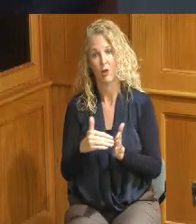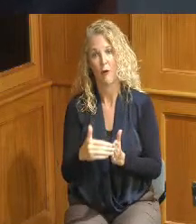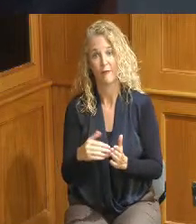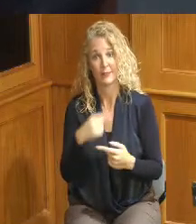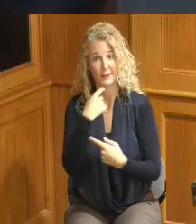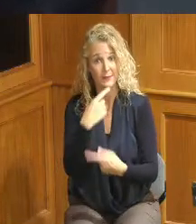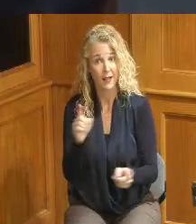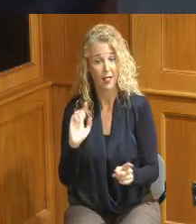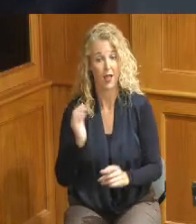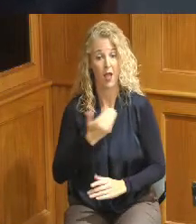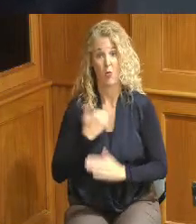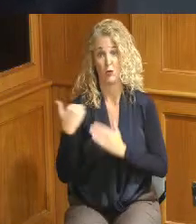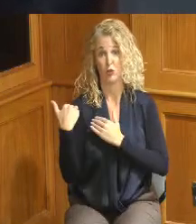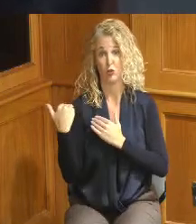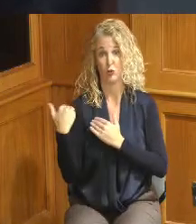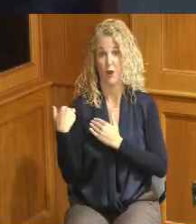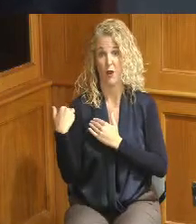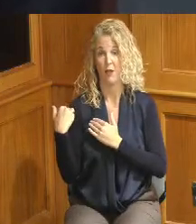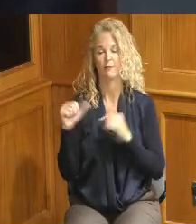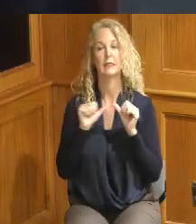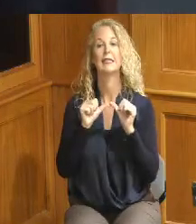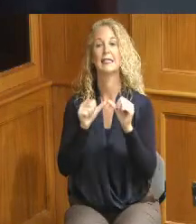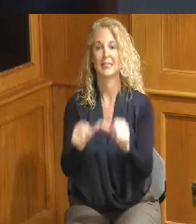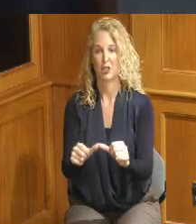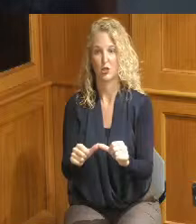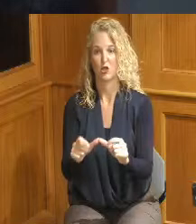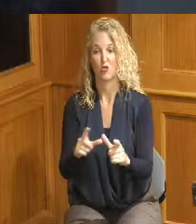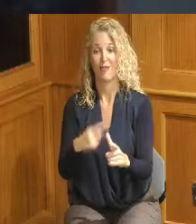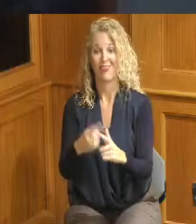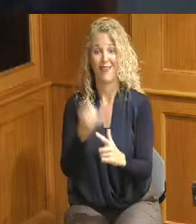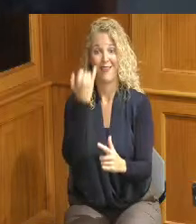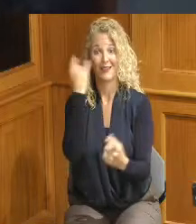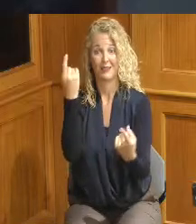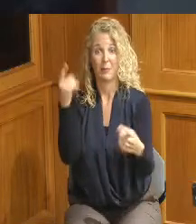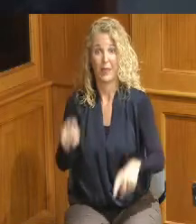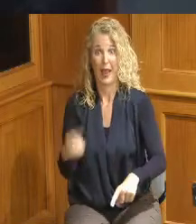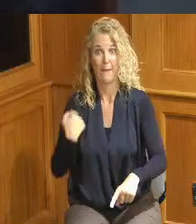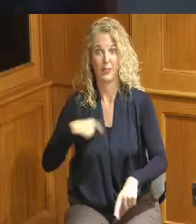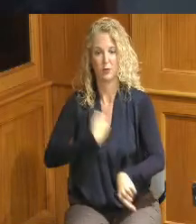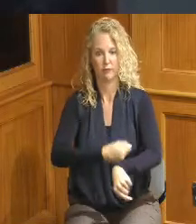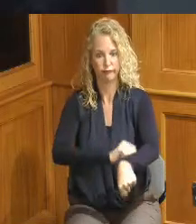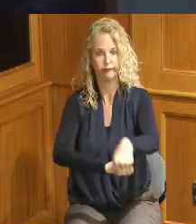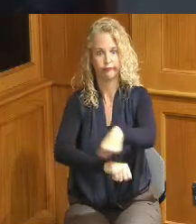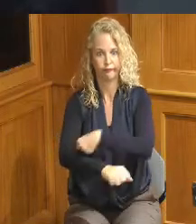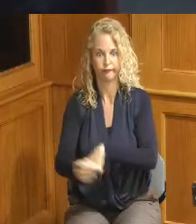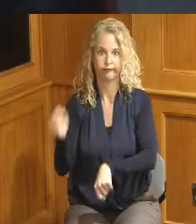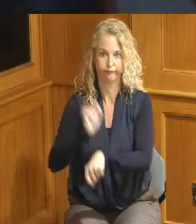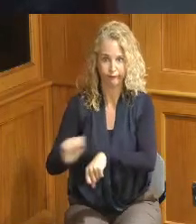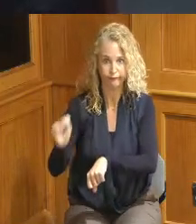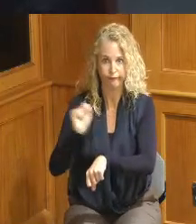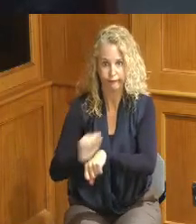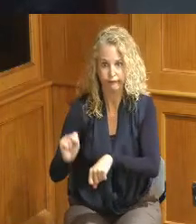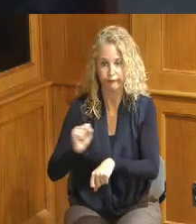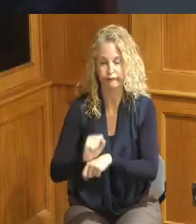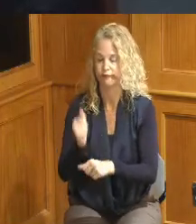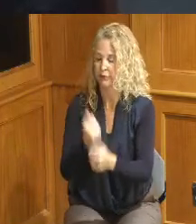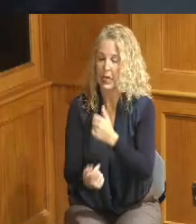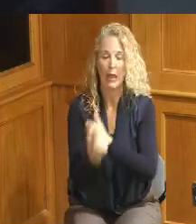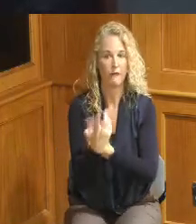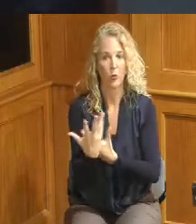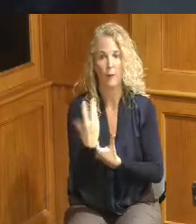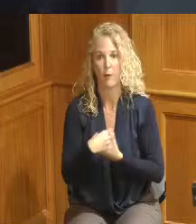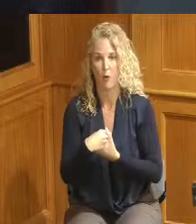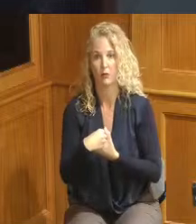our job is to continue to do our job and then do it on steroids to help our communities. And everybody with the county and our other partners stepped up during this